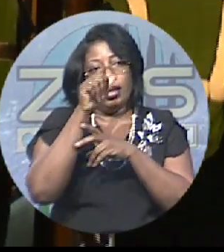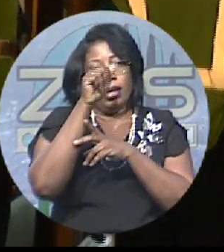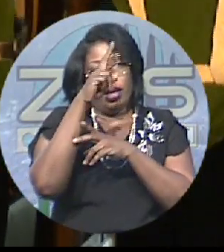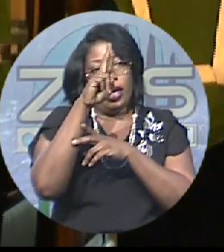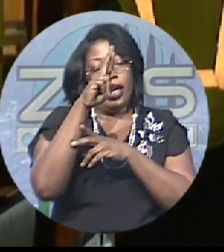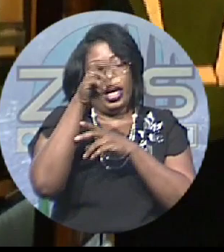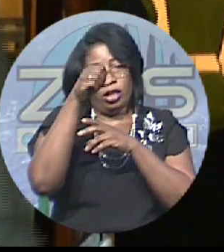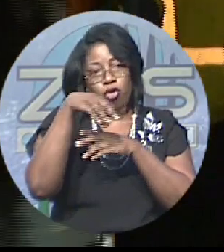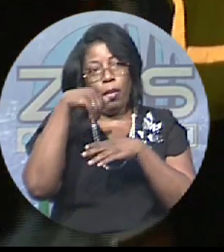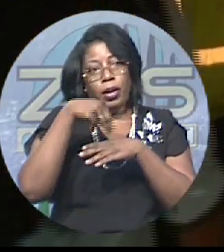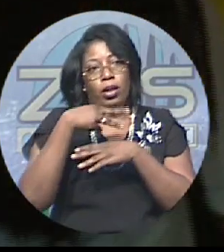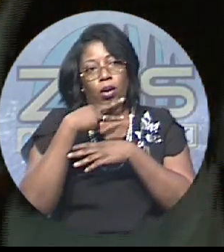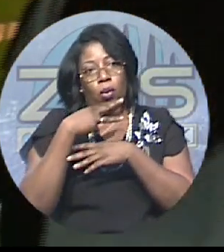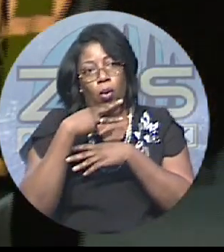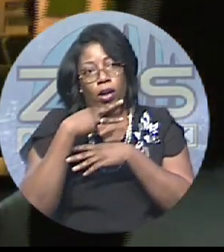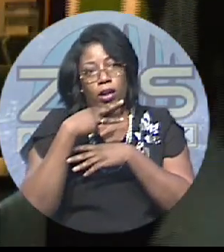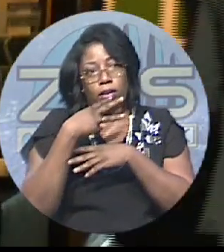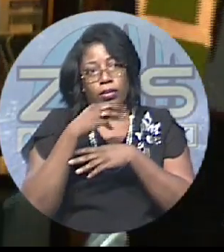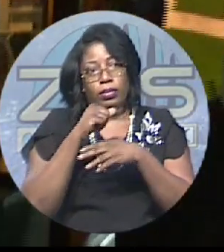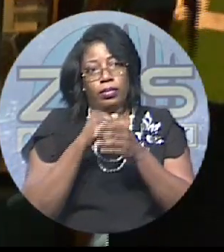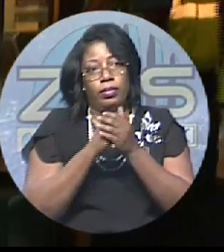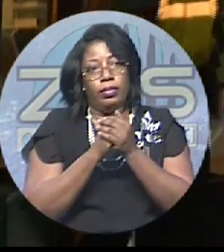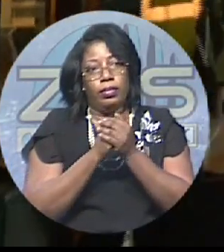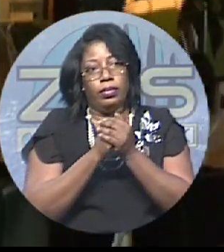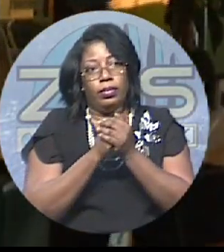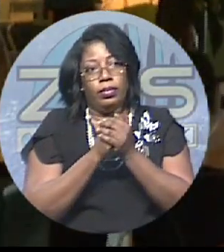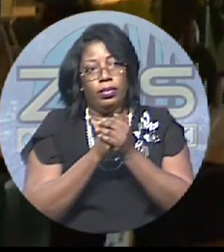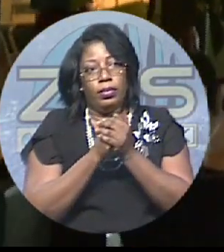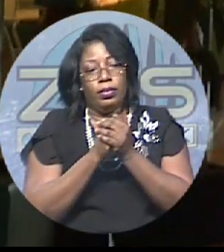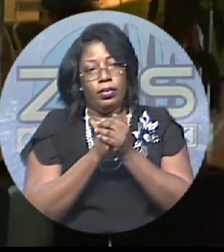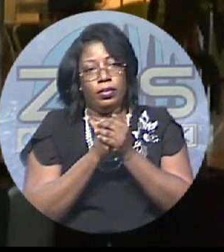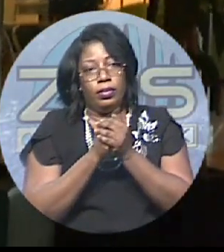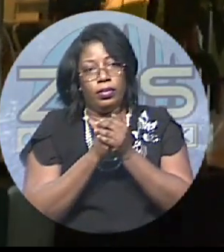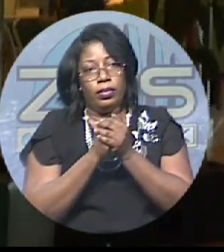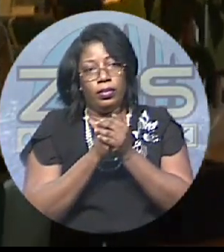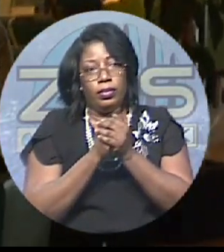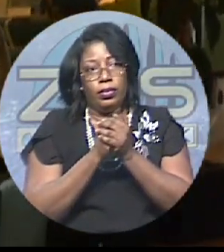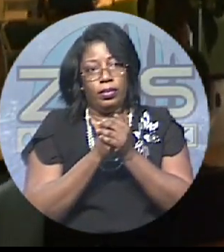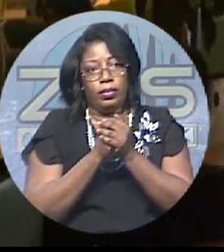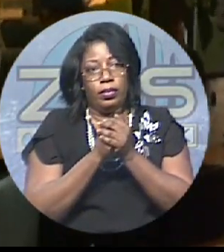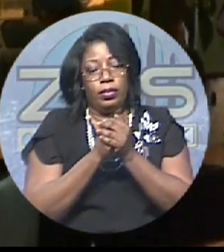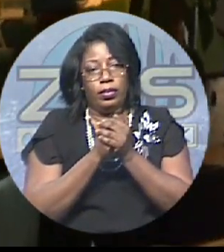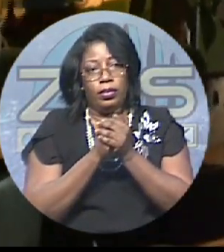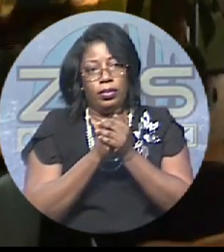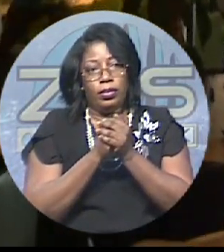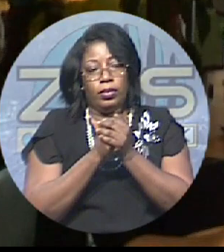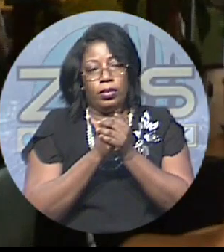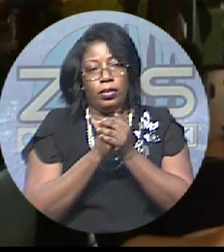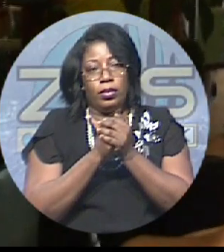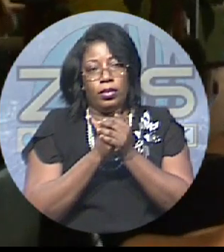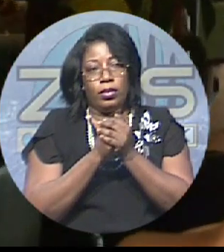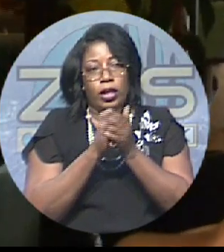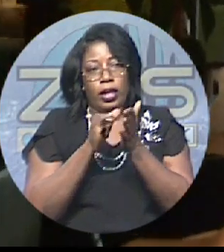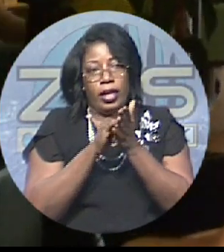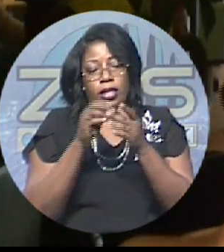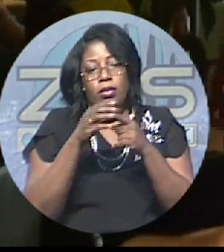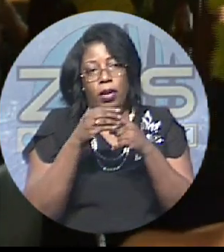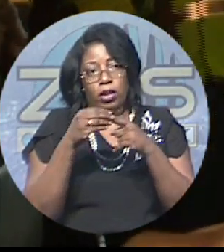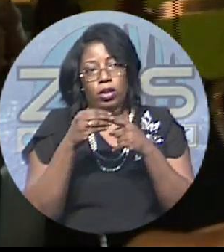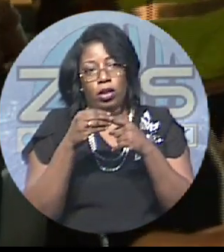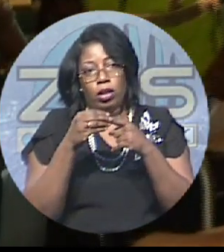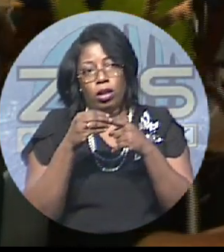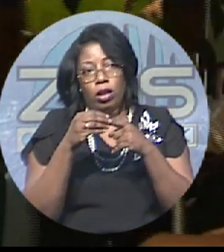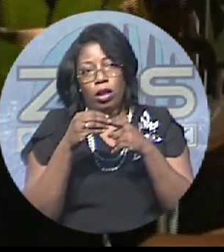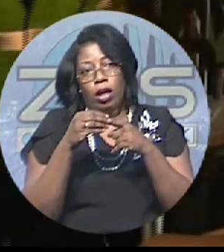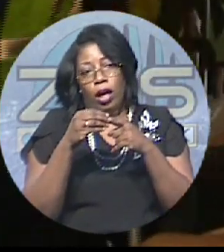of water, because imagine dropping you'd be like running a bombing mission over these islands if we're dropping water out. So that's a special challenge. But now